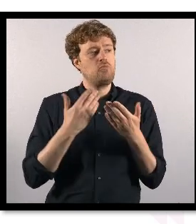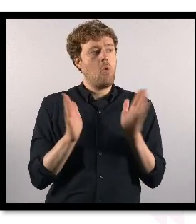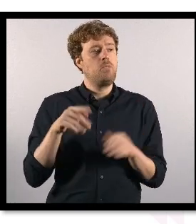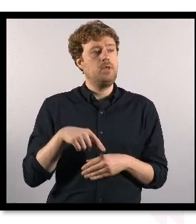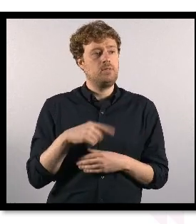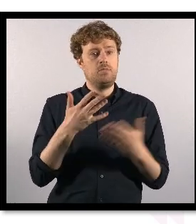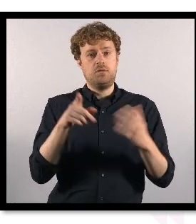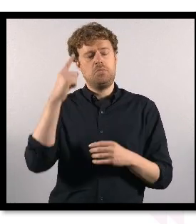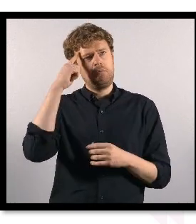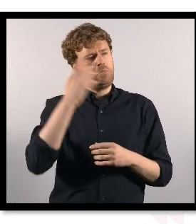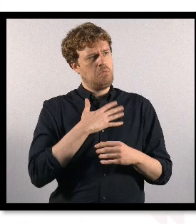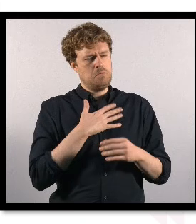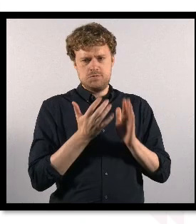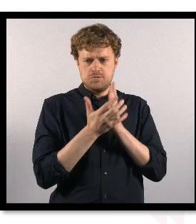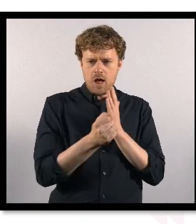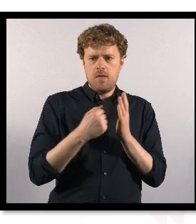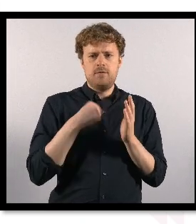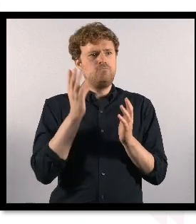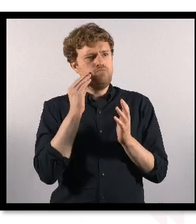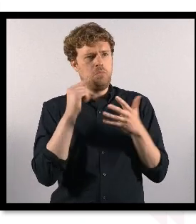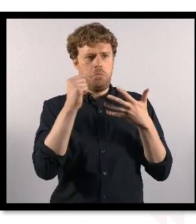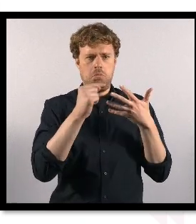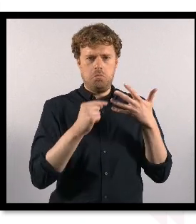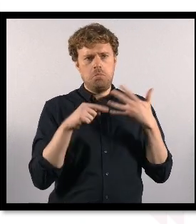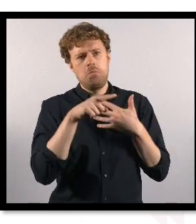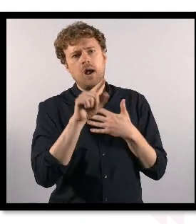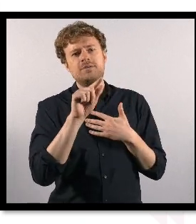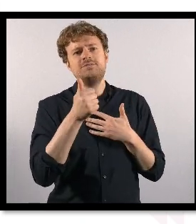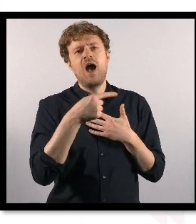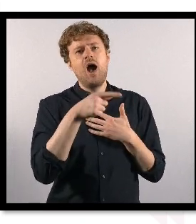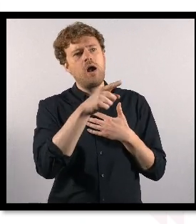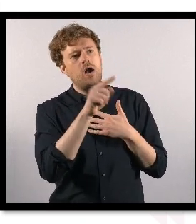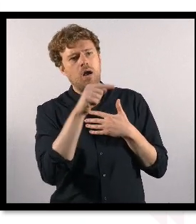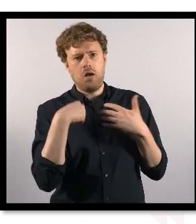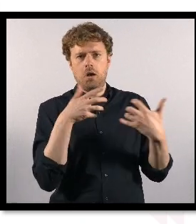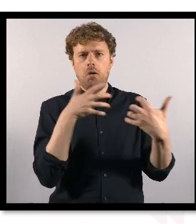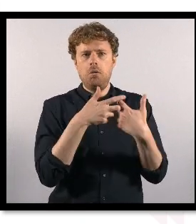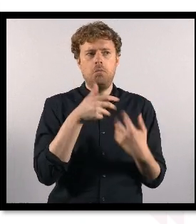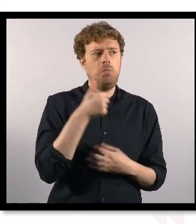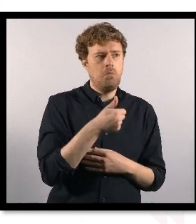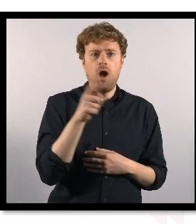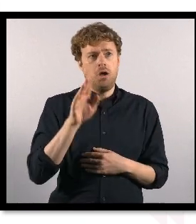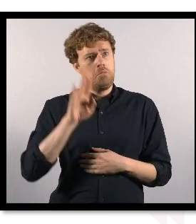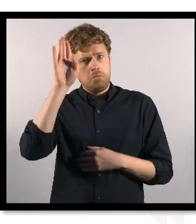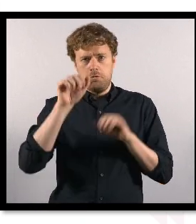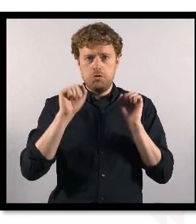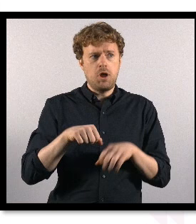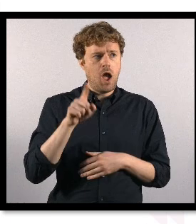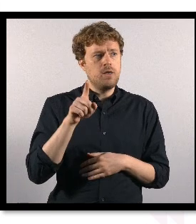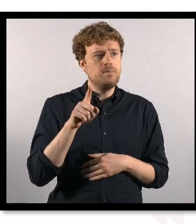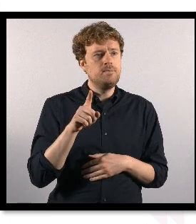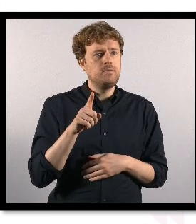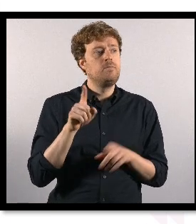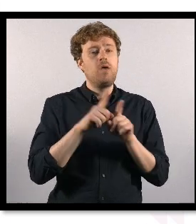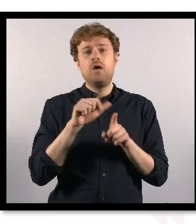ecosystem. And hopefully these gaps will shape the future trends within our landscape. There are three main areas that I would like to mention today. The